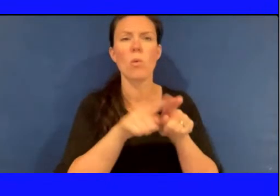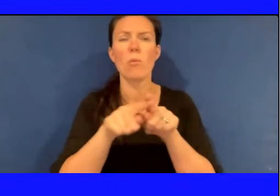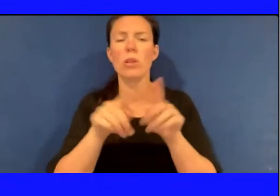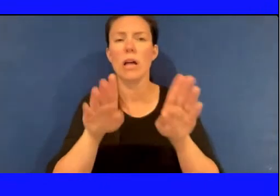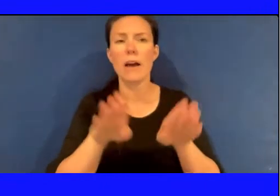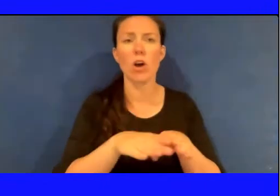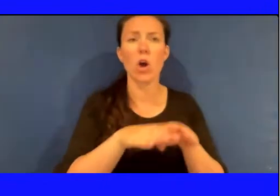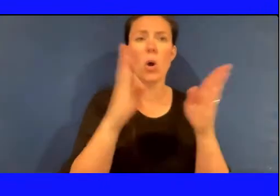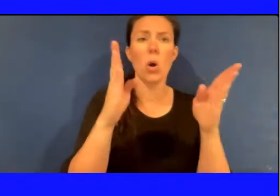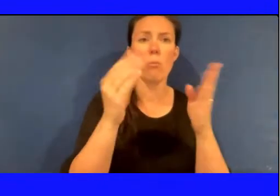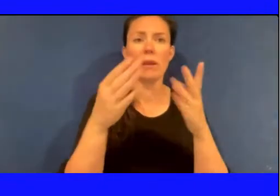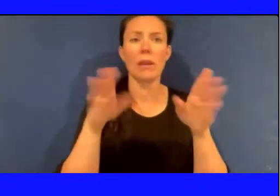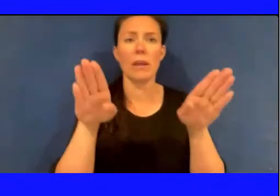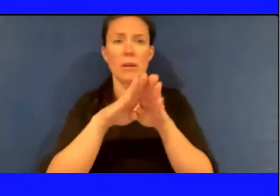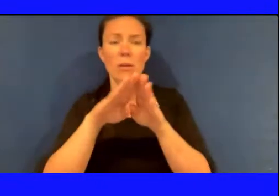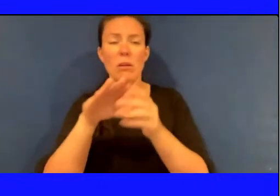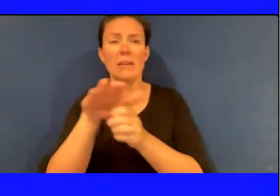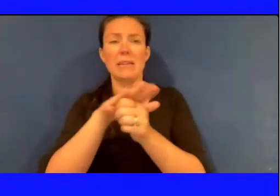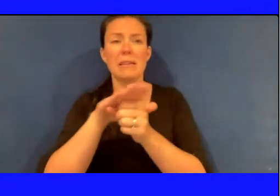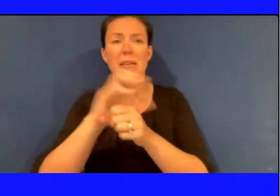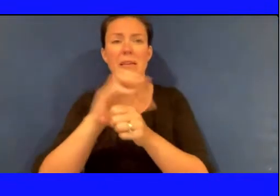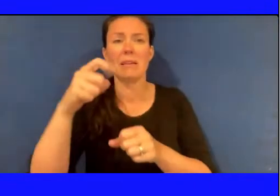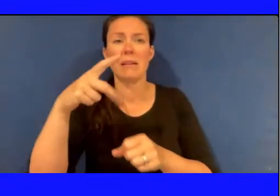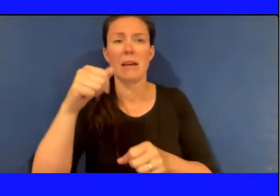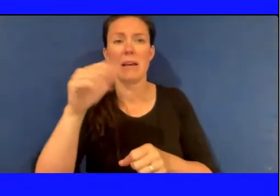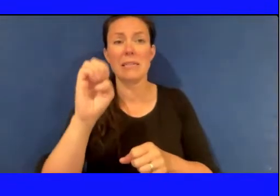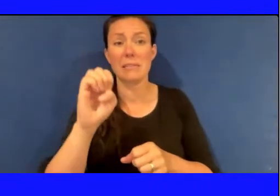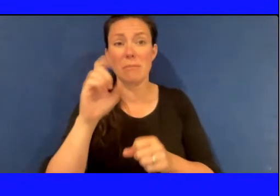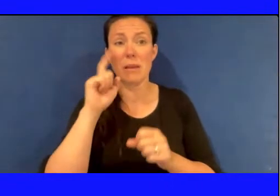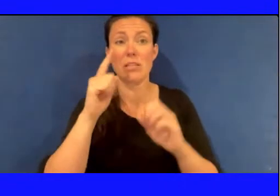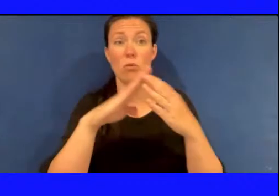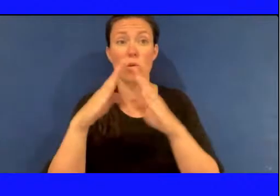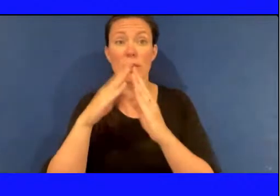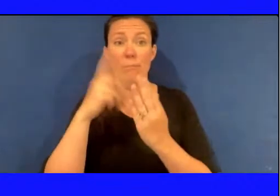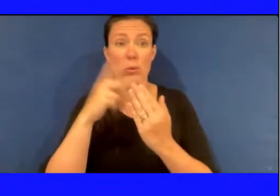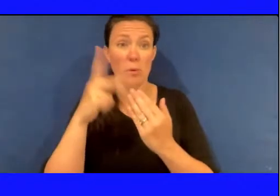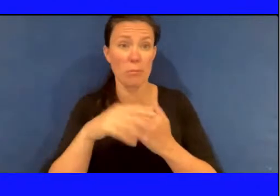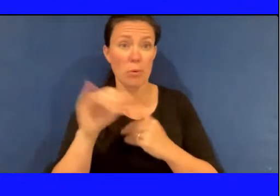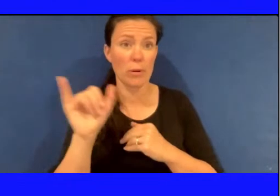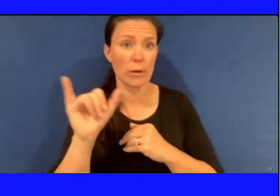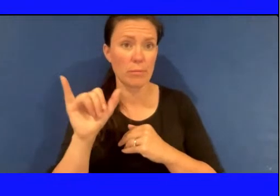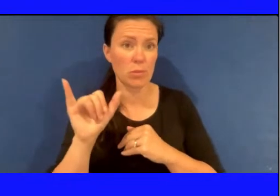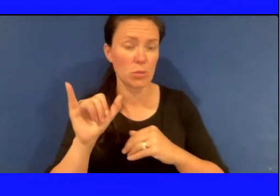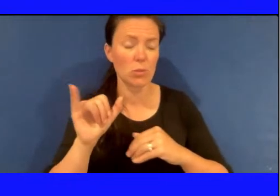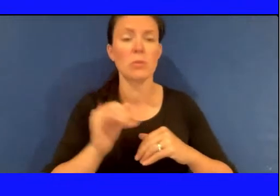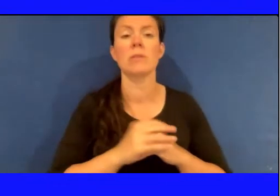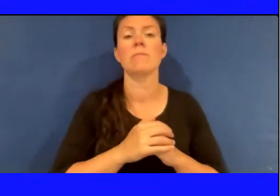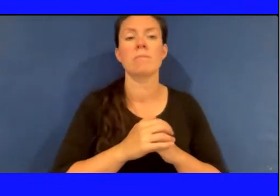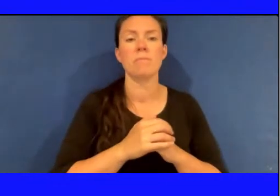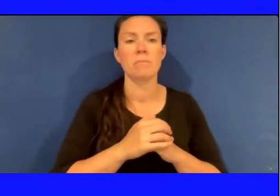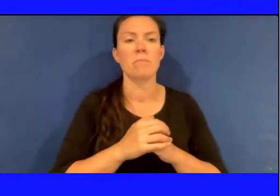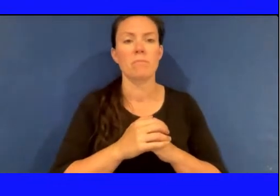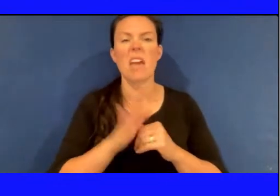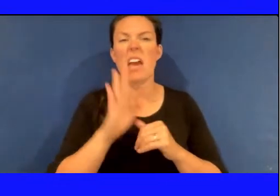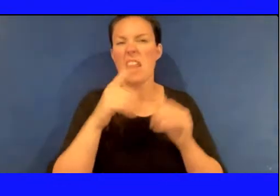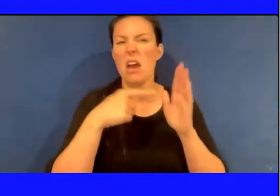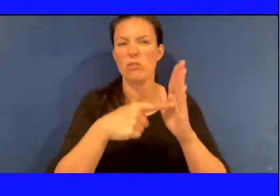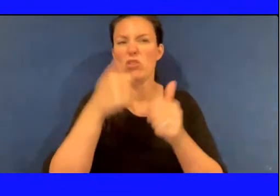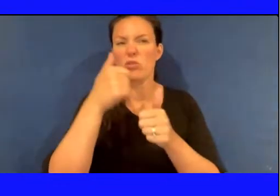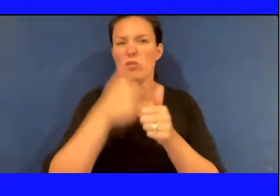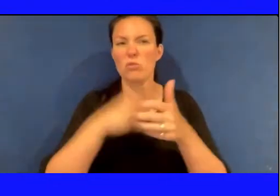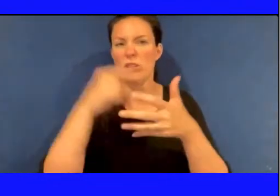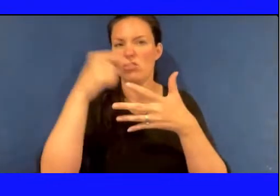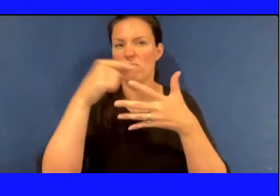community facility programming as well, which I will get to further down the slide, and then I'll show you where they live on the first